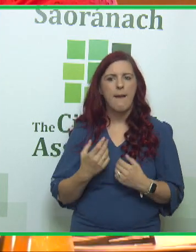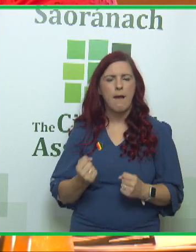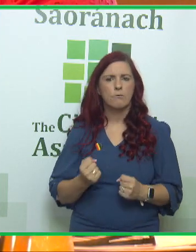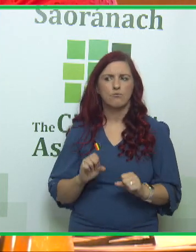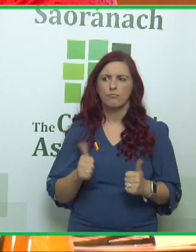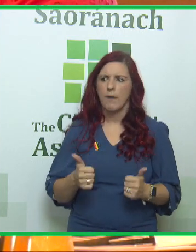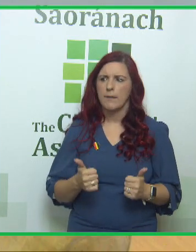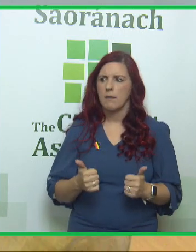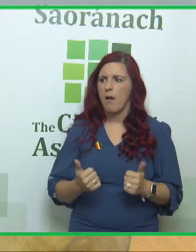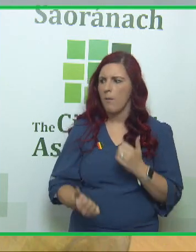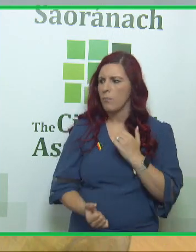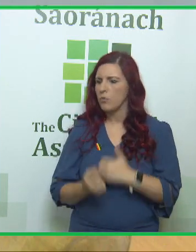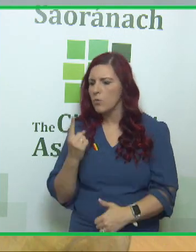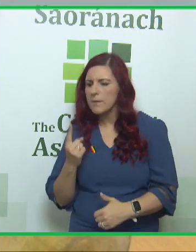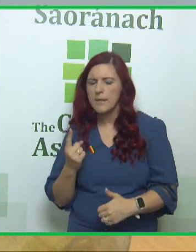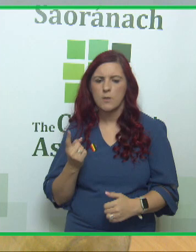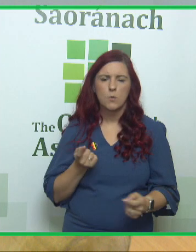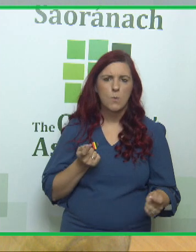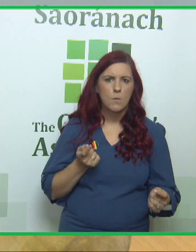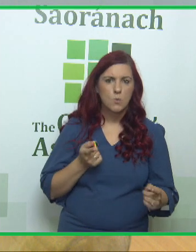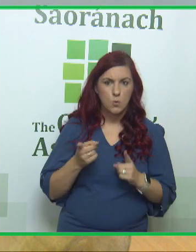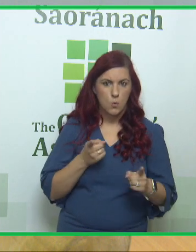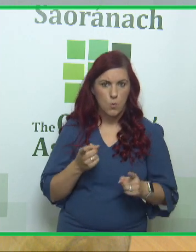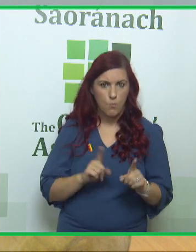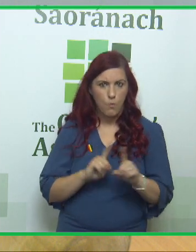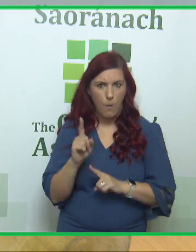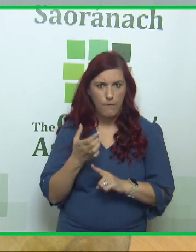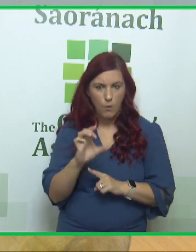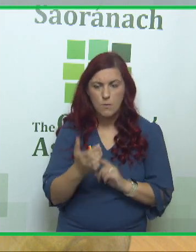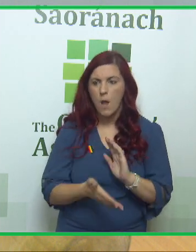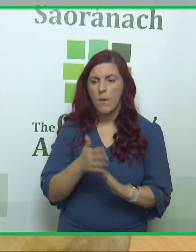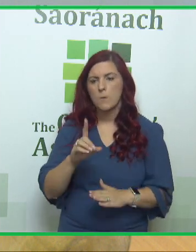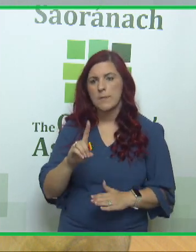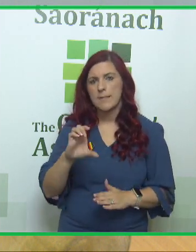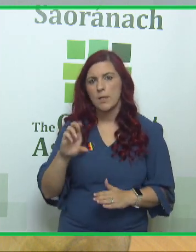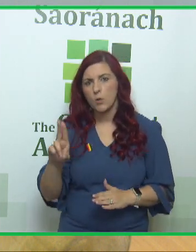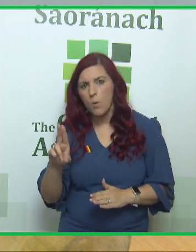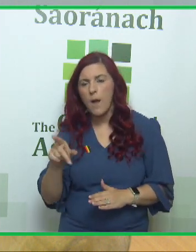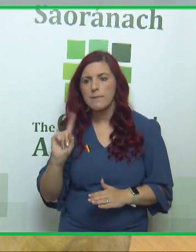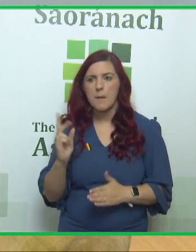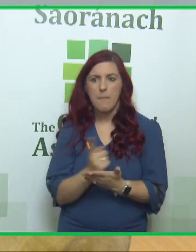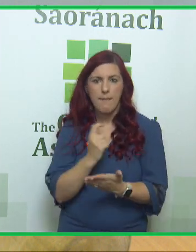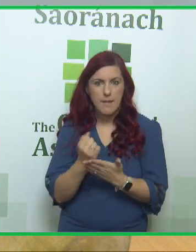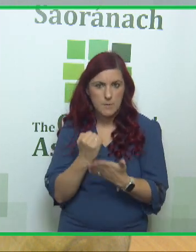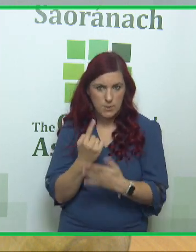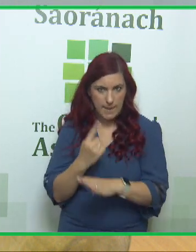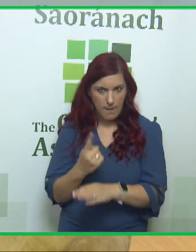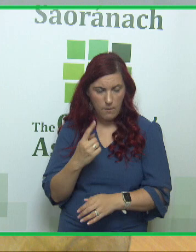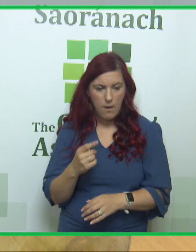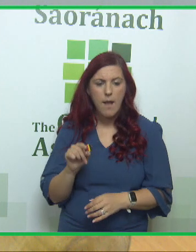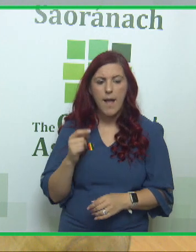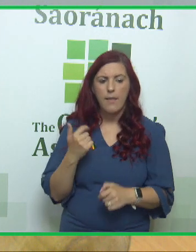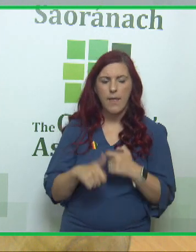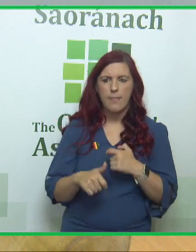recovery coach, and I went to DCU, and I studied there for part-time for a year, and it just gave